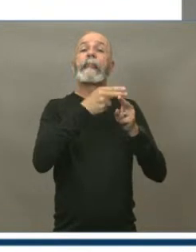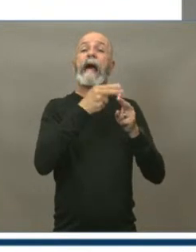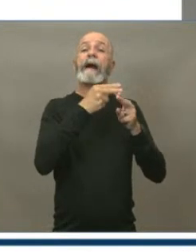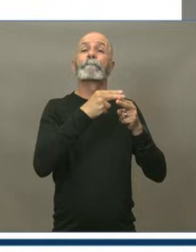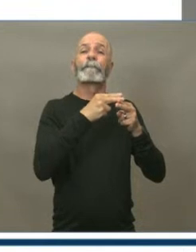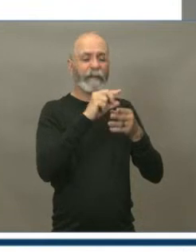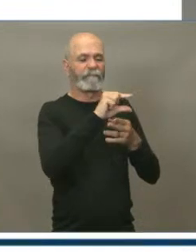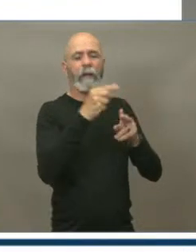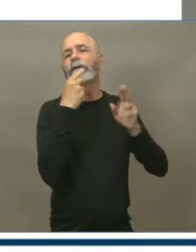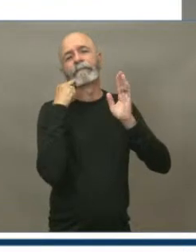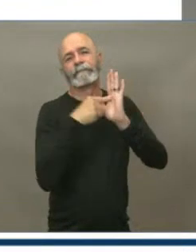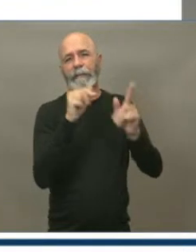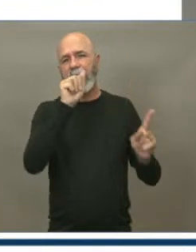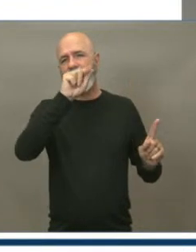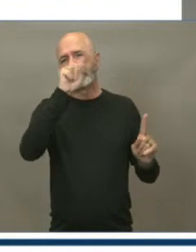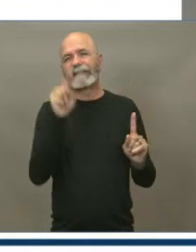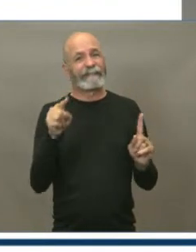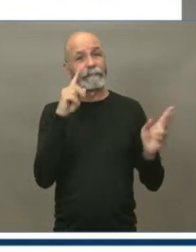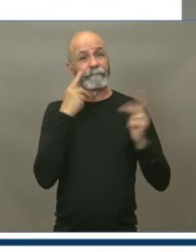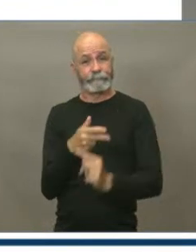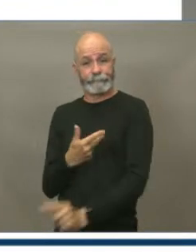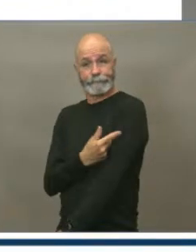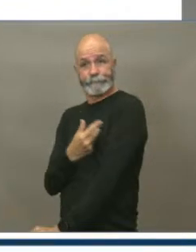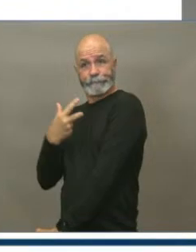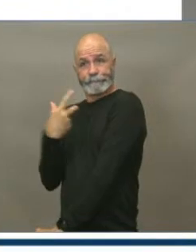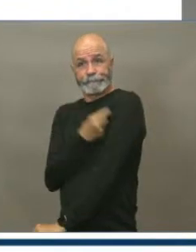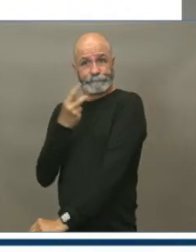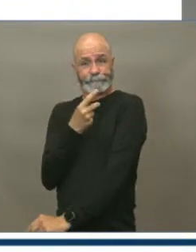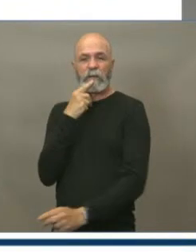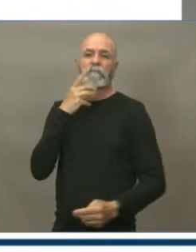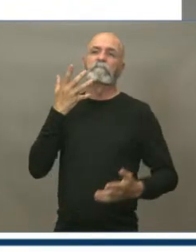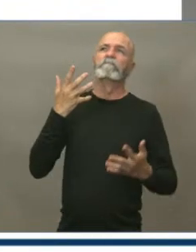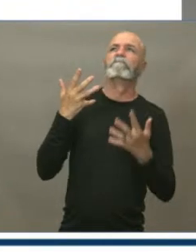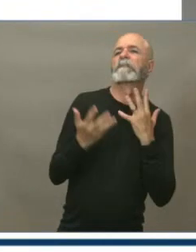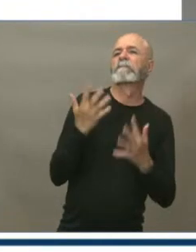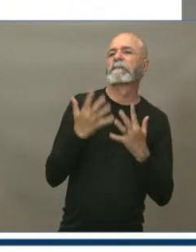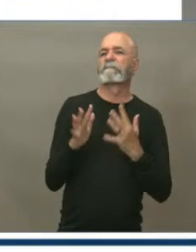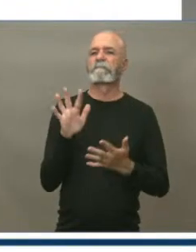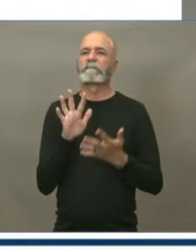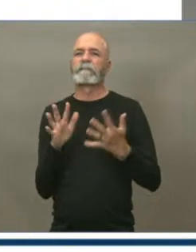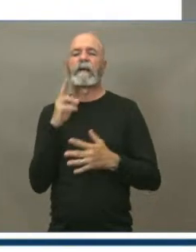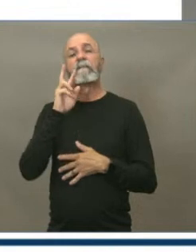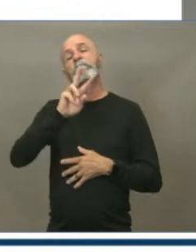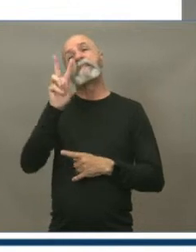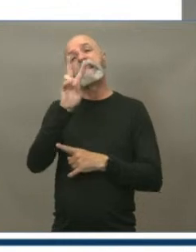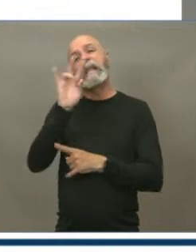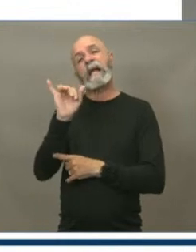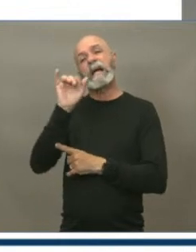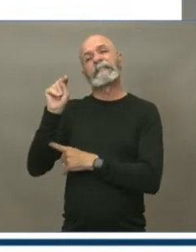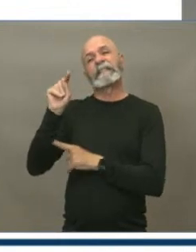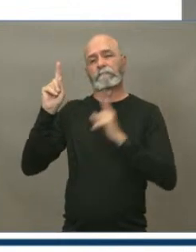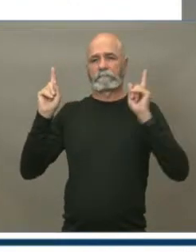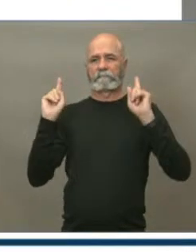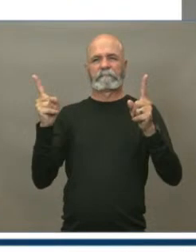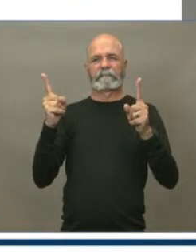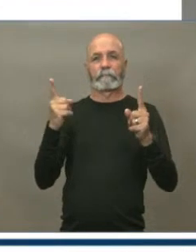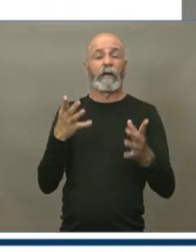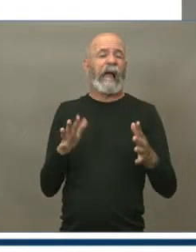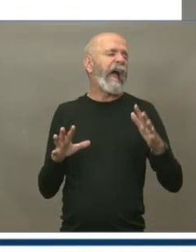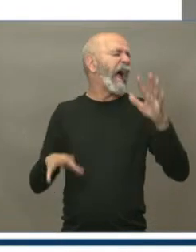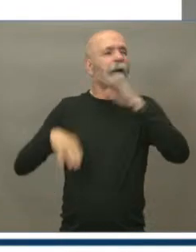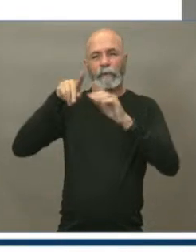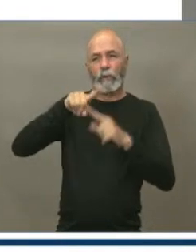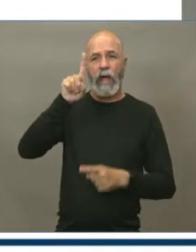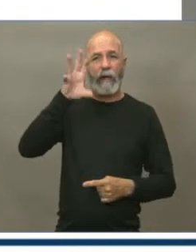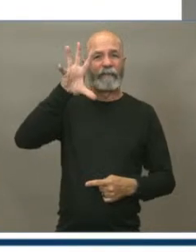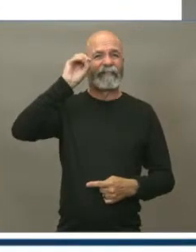known rate of VIT is around 150,000 now in the country. There's a full list of side effects that you need to watch for